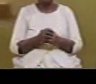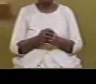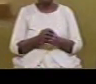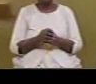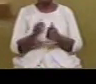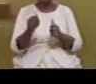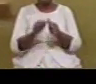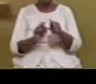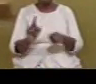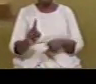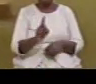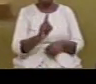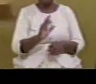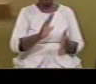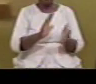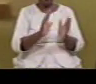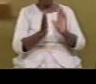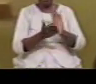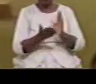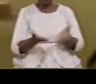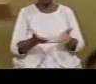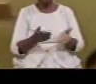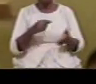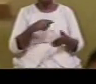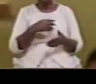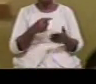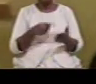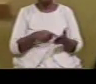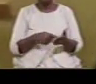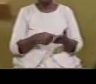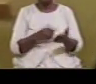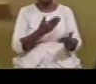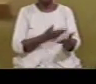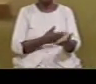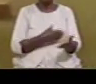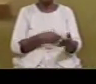Everyone present this morning, the sinner